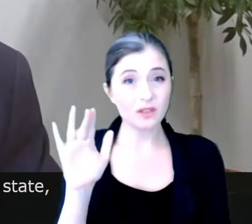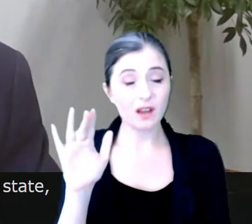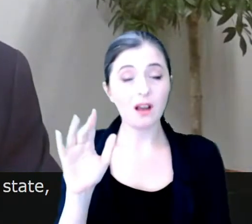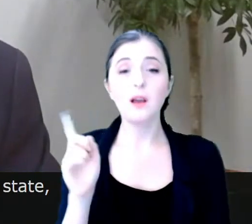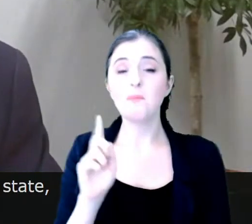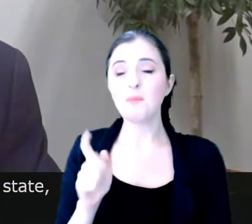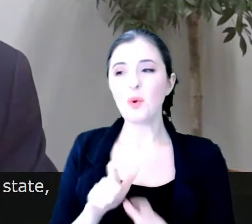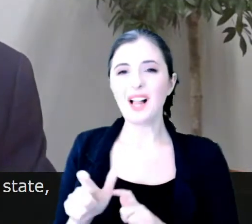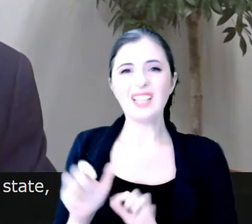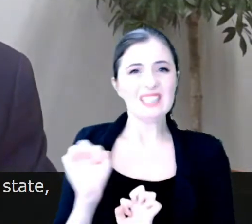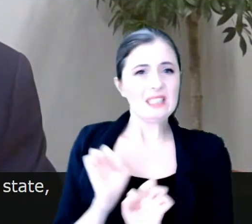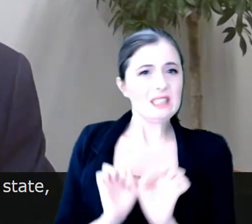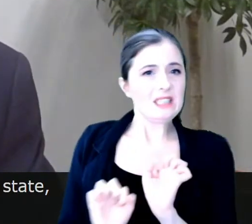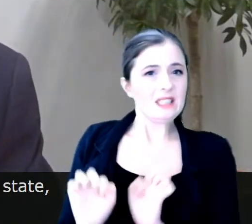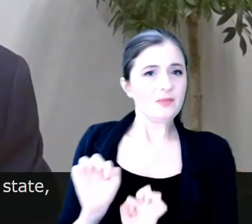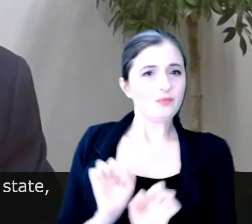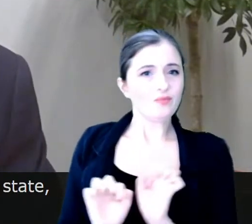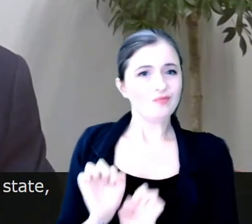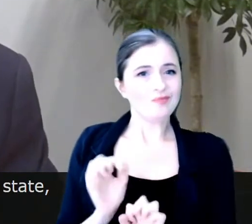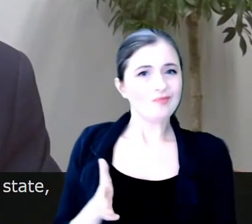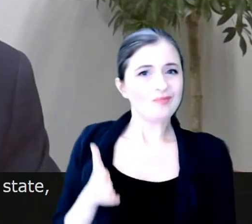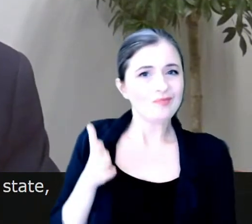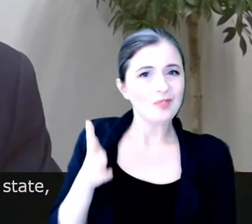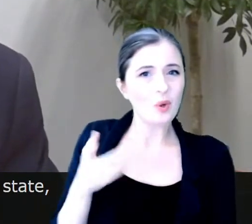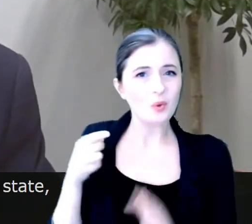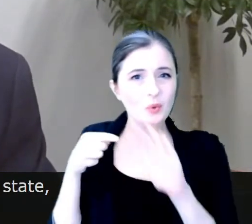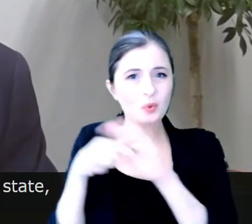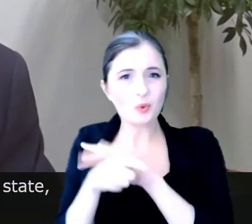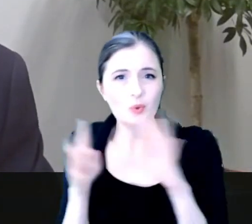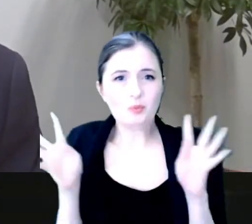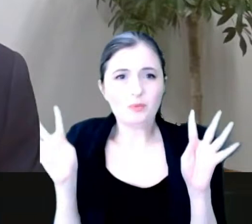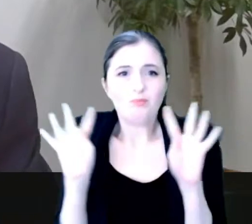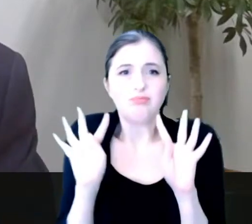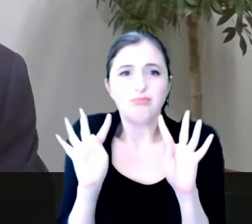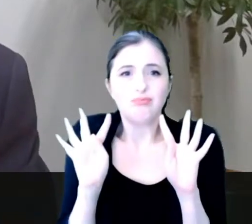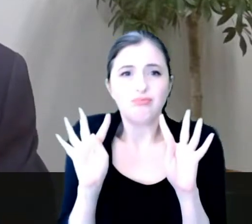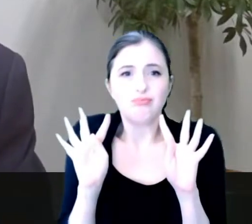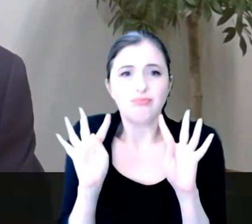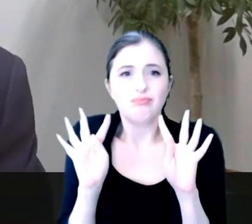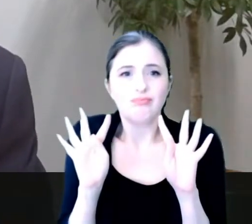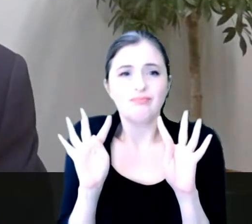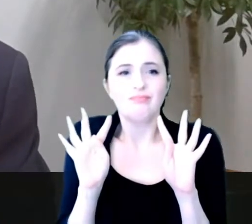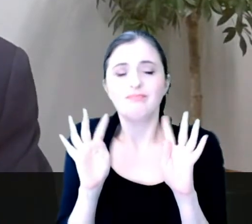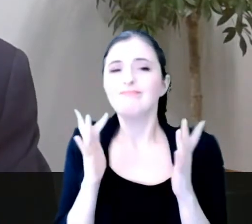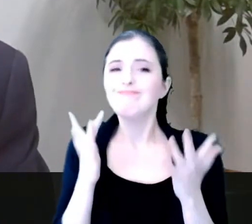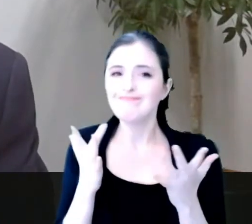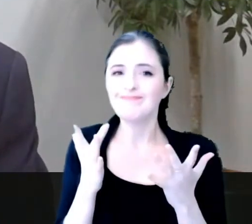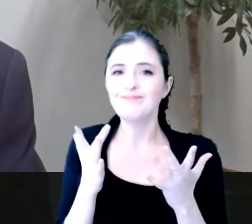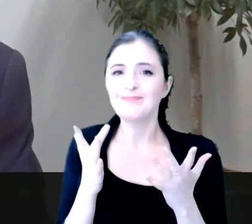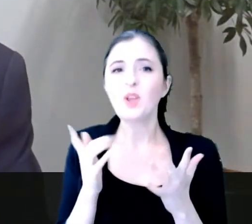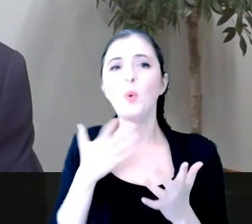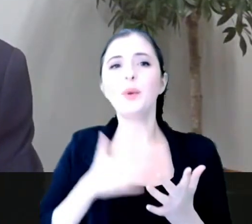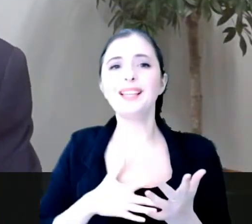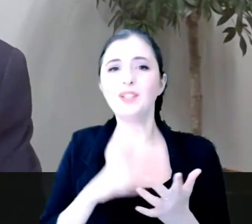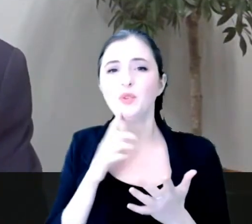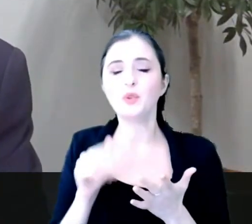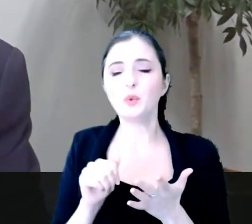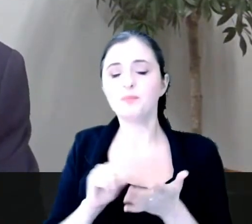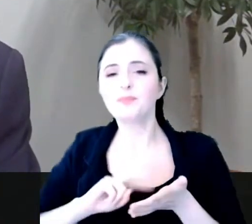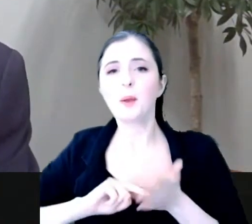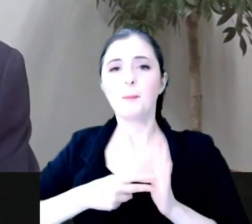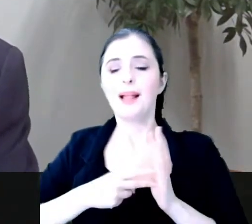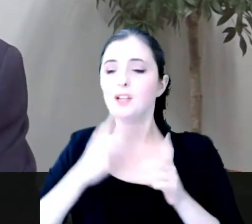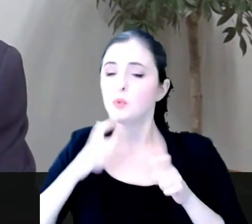reluctant to go to tubes that are busy, where people are cheek by jowl. So we've got to make sure we plan to continue to provide